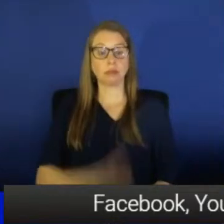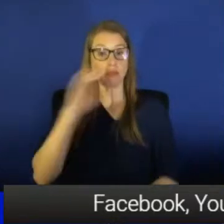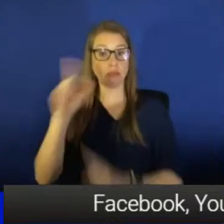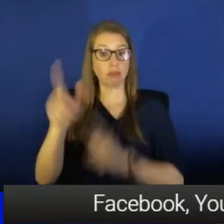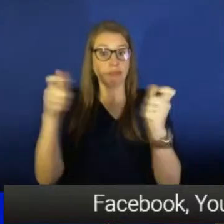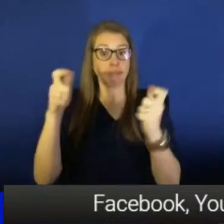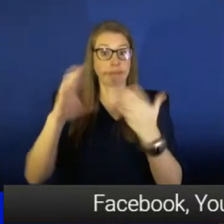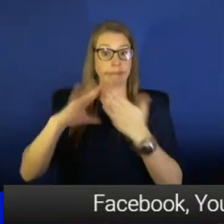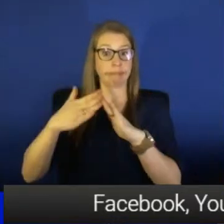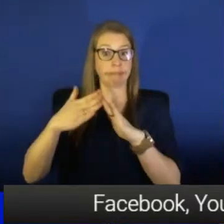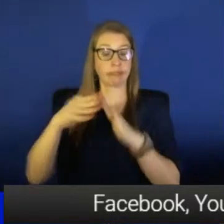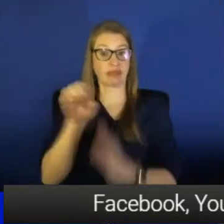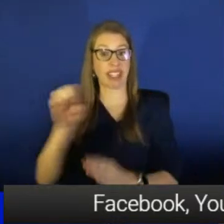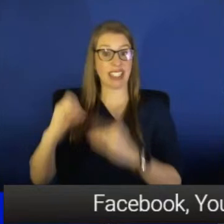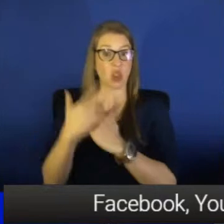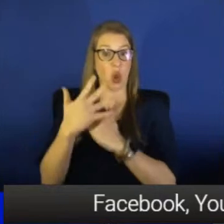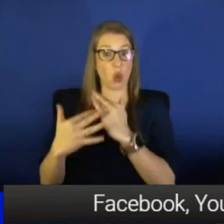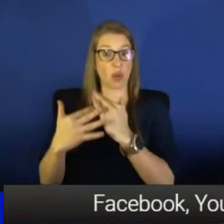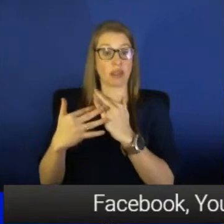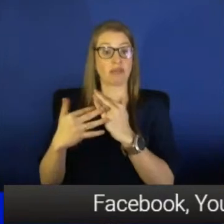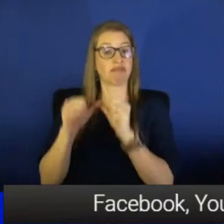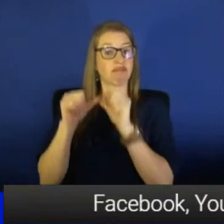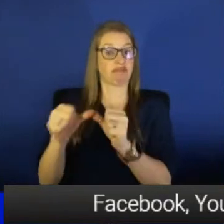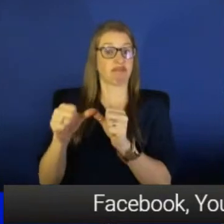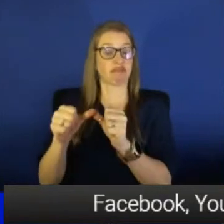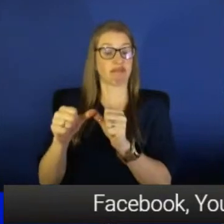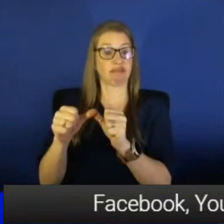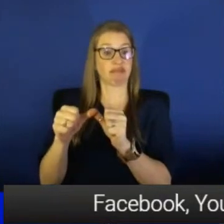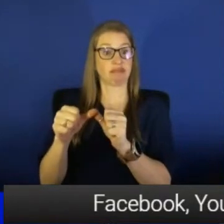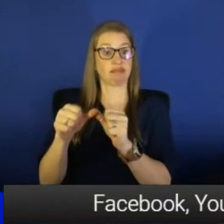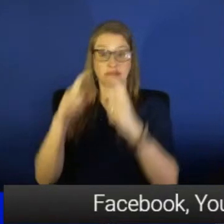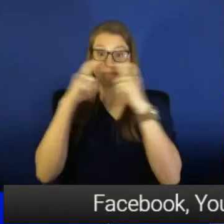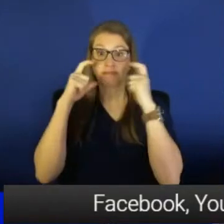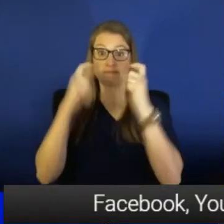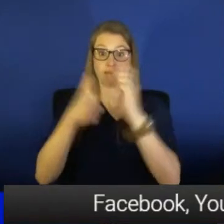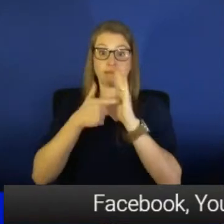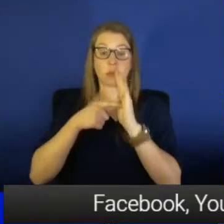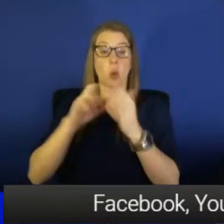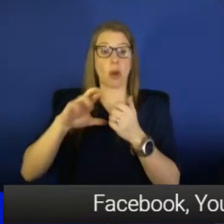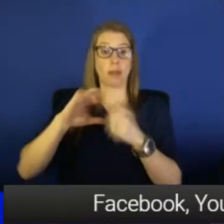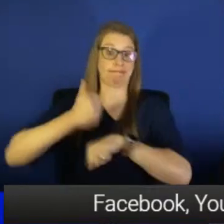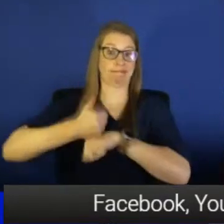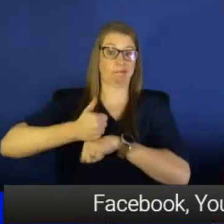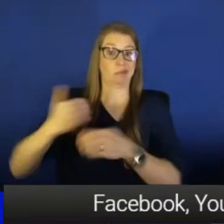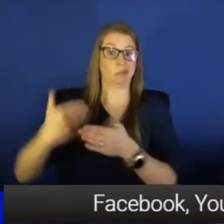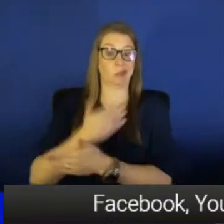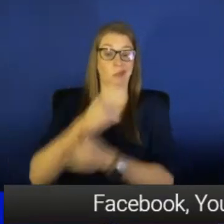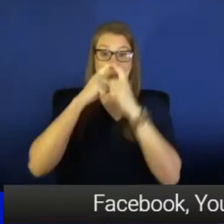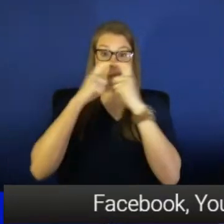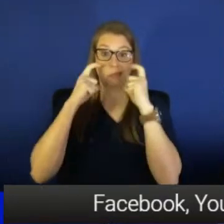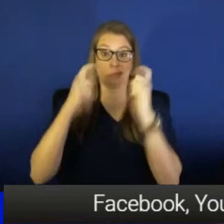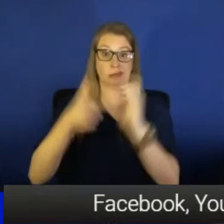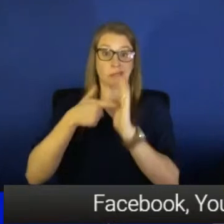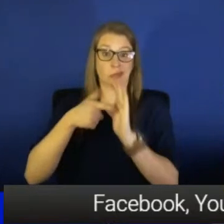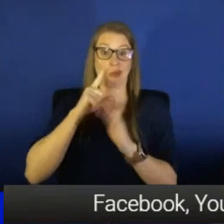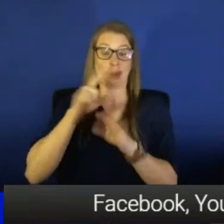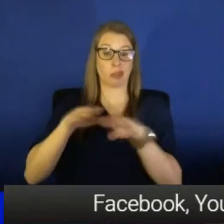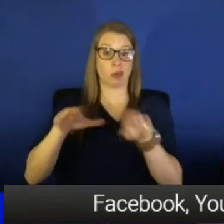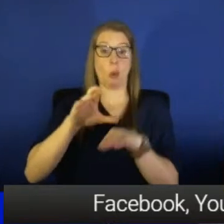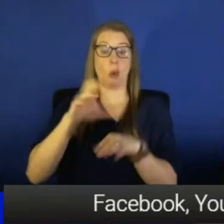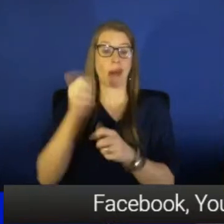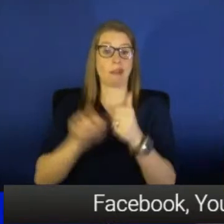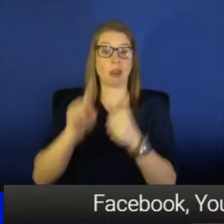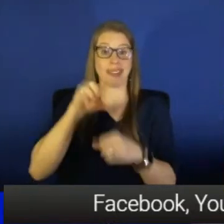have started to either continue mask mandates or institute new mask mandates, either for children or for everybody in indoor